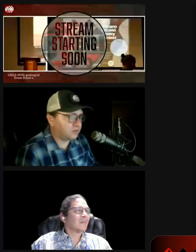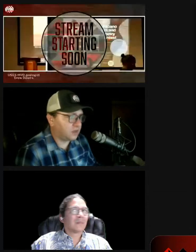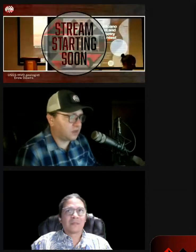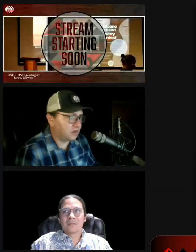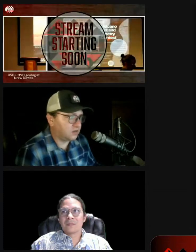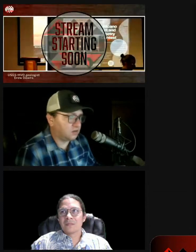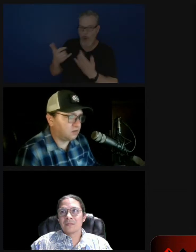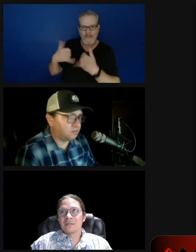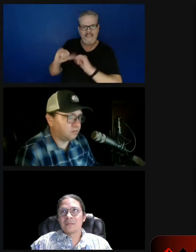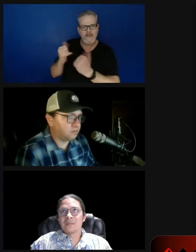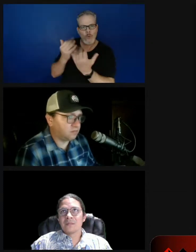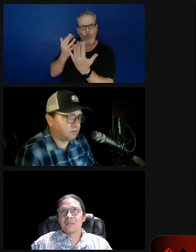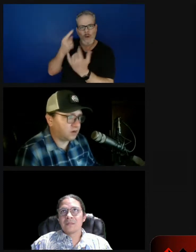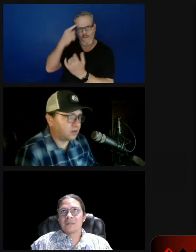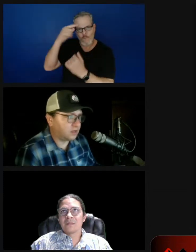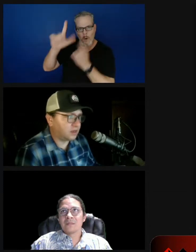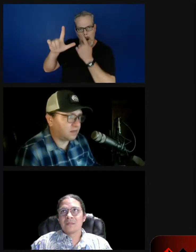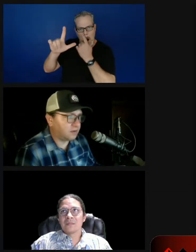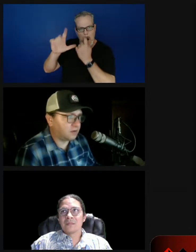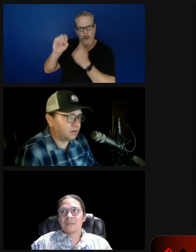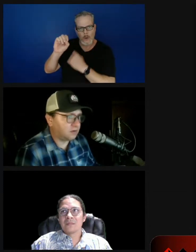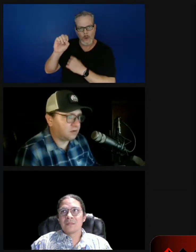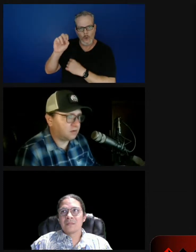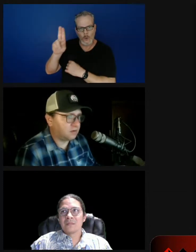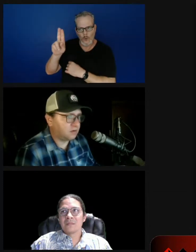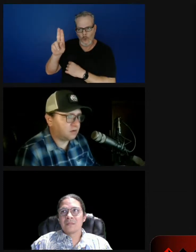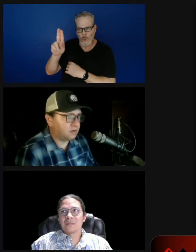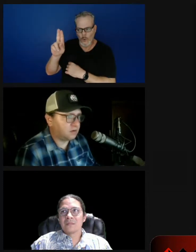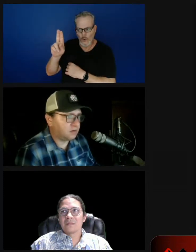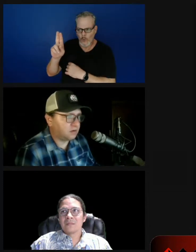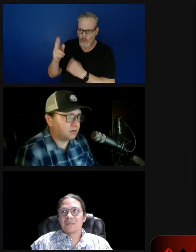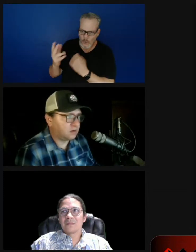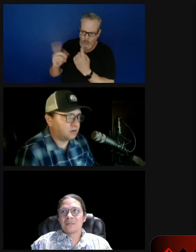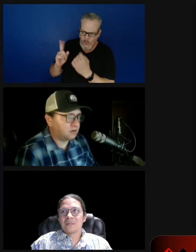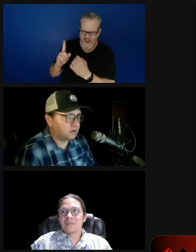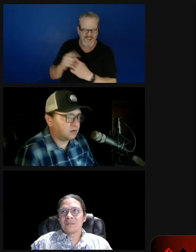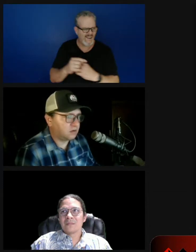to the stage. Oh, why did that happen?